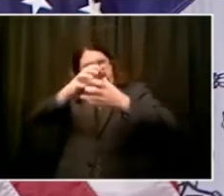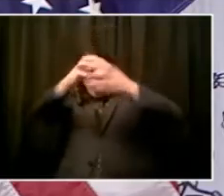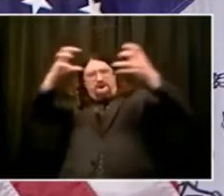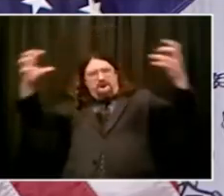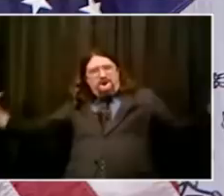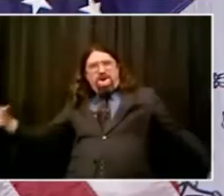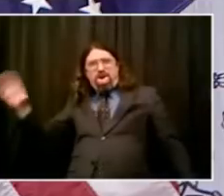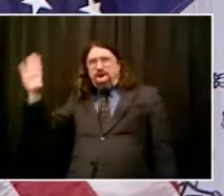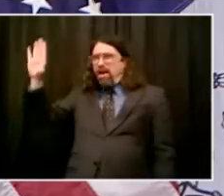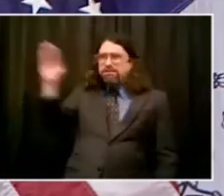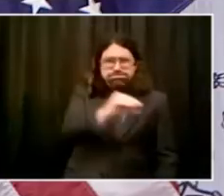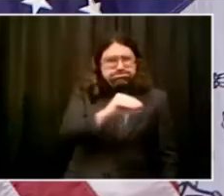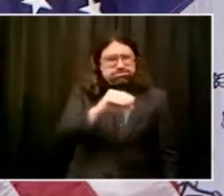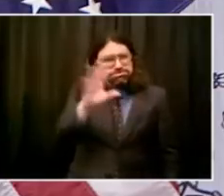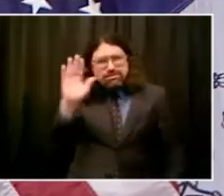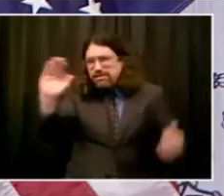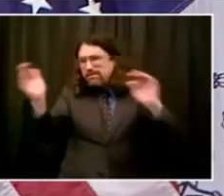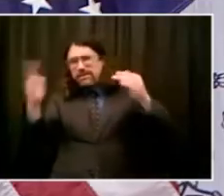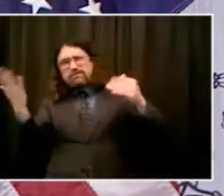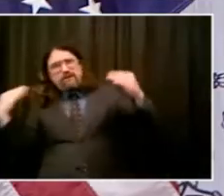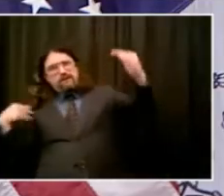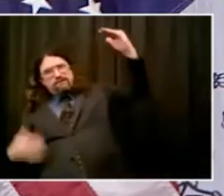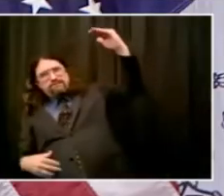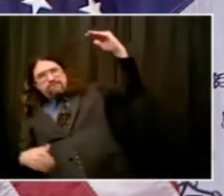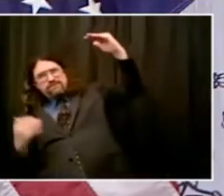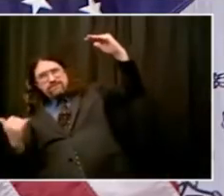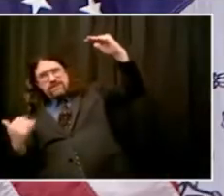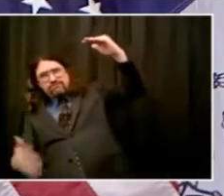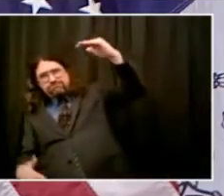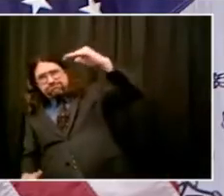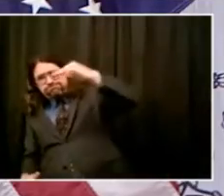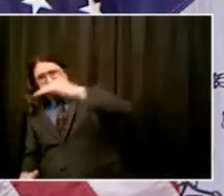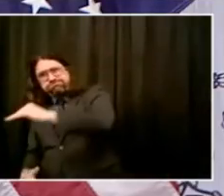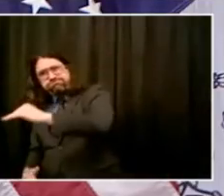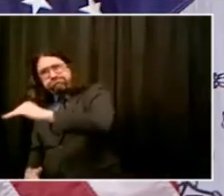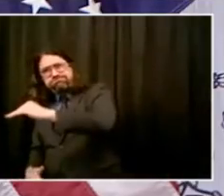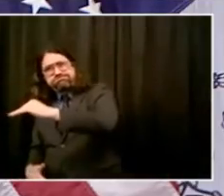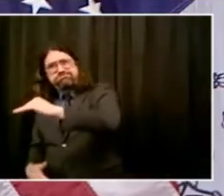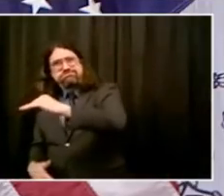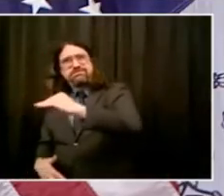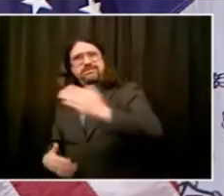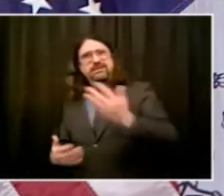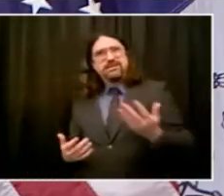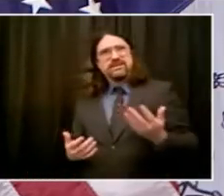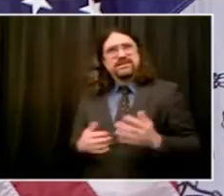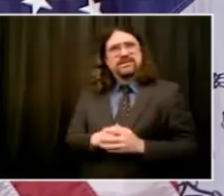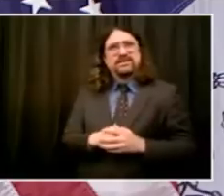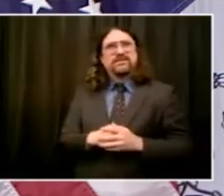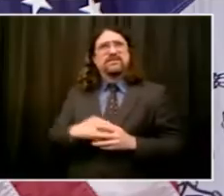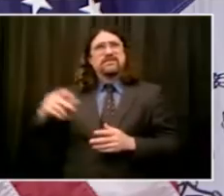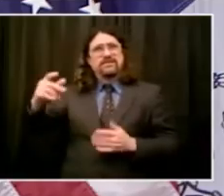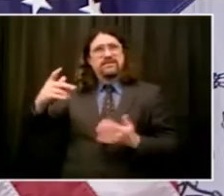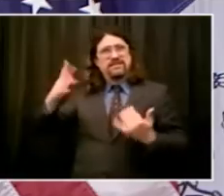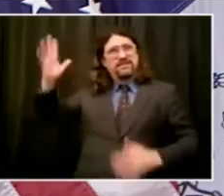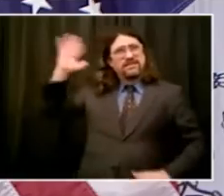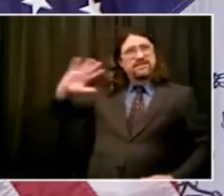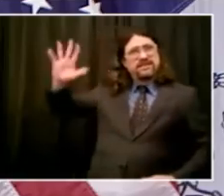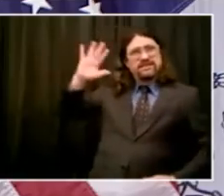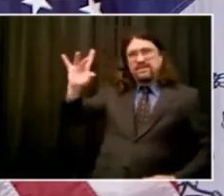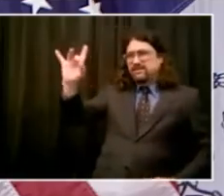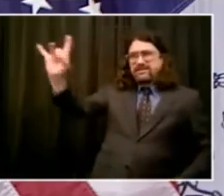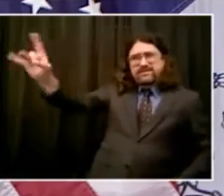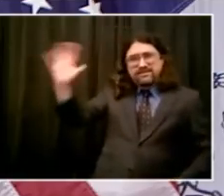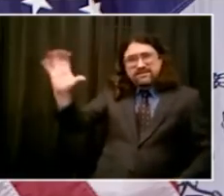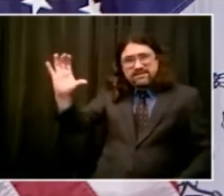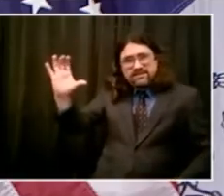60s now compared to where we were just weeks ago is extraordinary to me. The variations have been pretty minor. I mean, we're talking